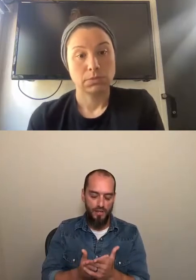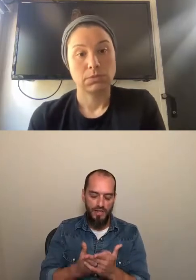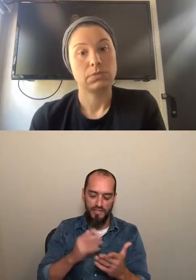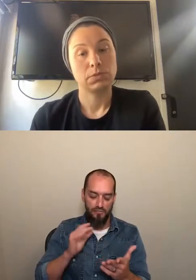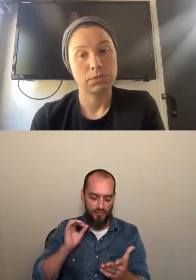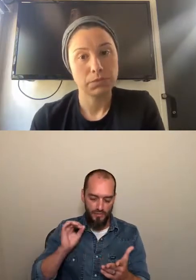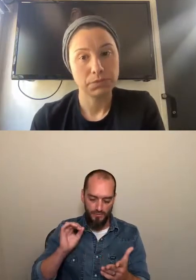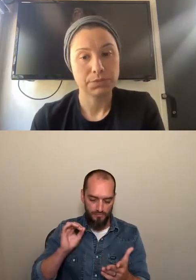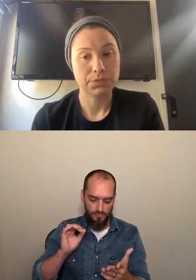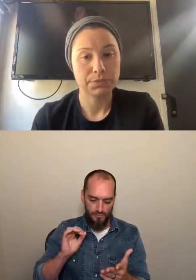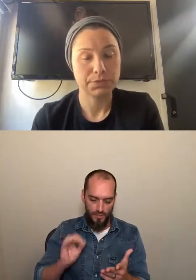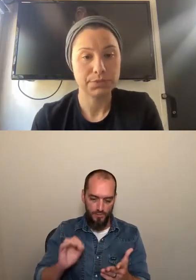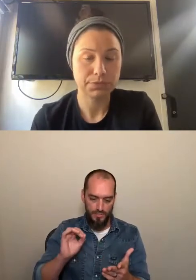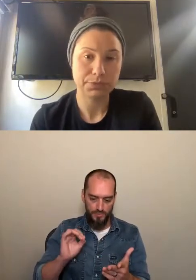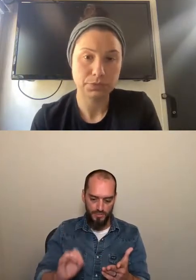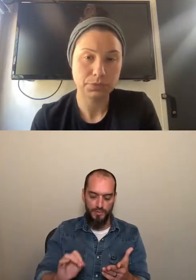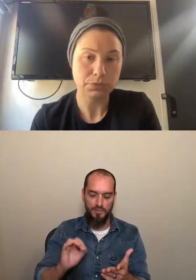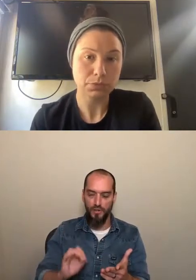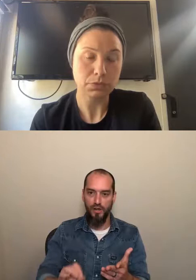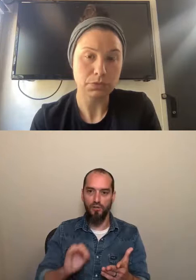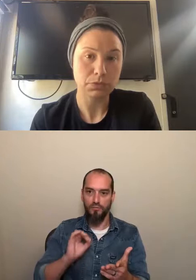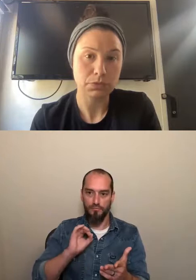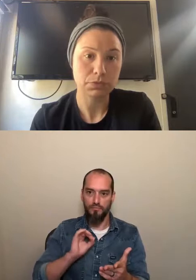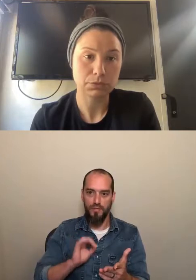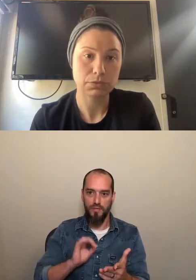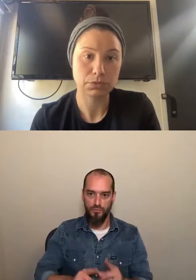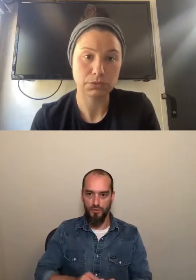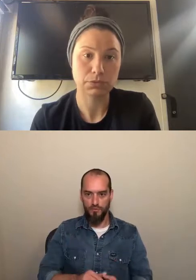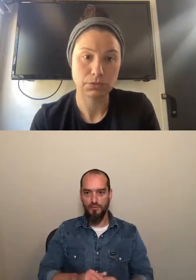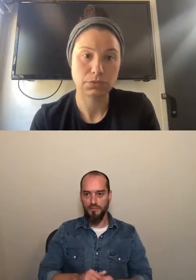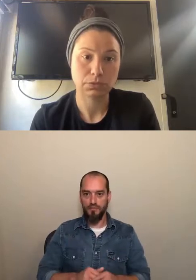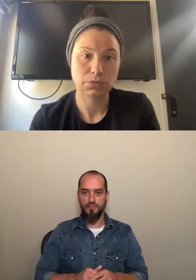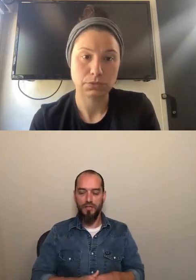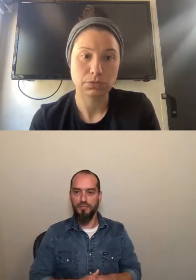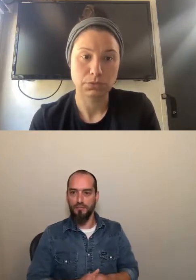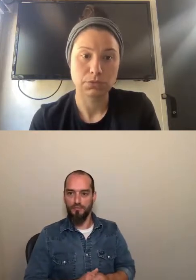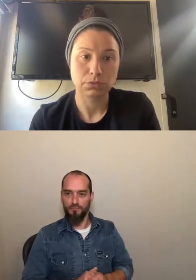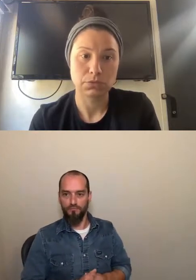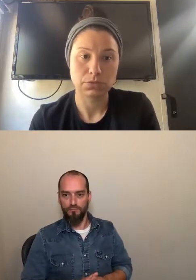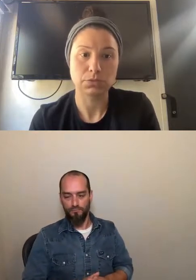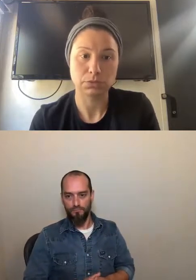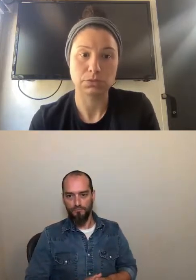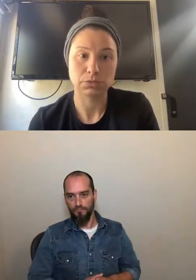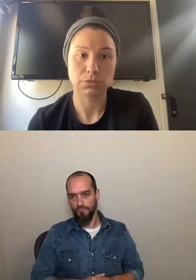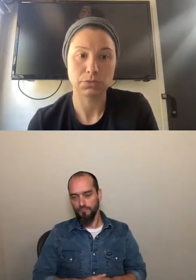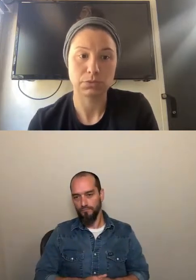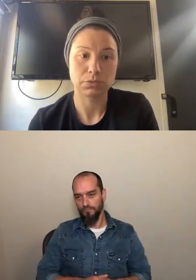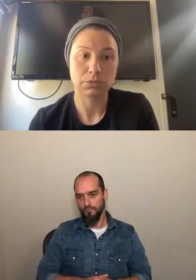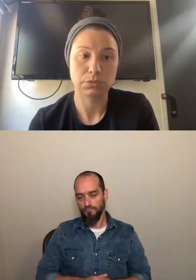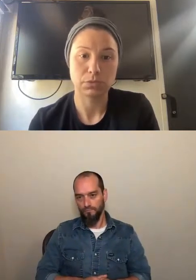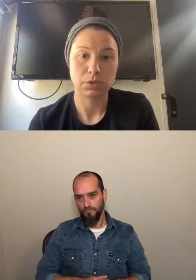buck, even if it comes at the expense of our health. And that is what is disgusting.